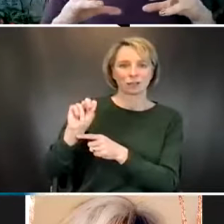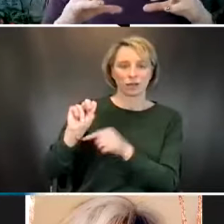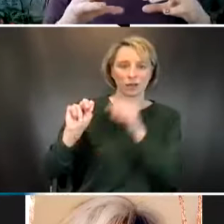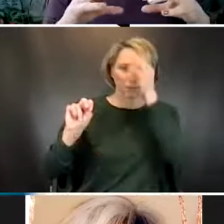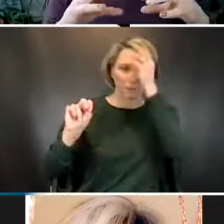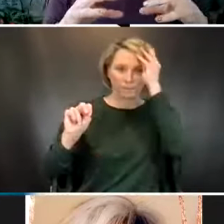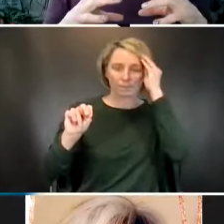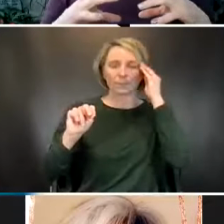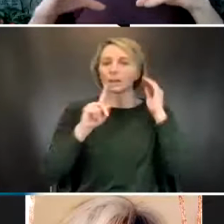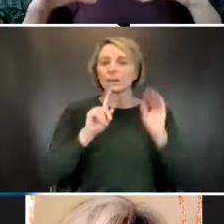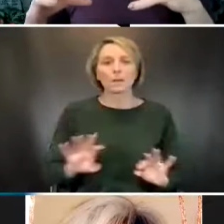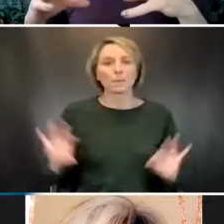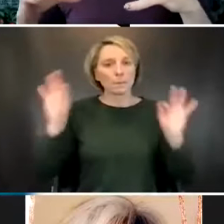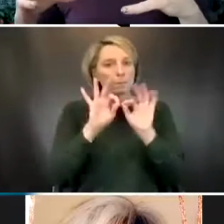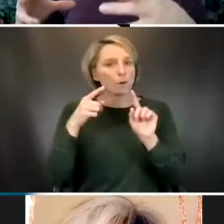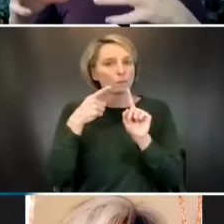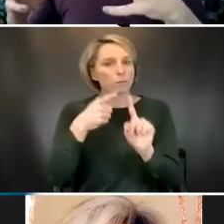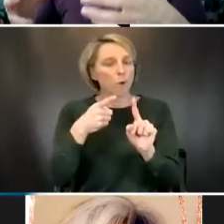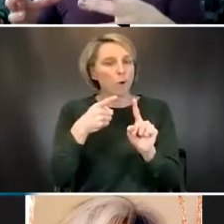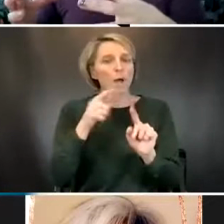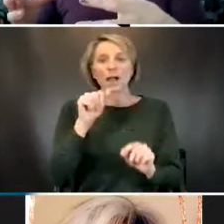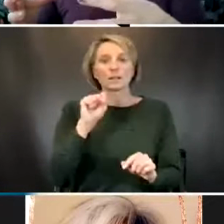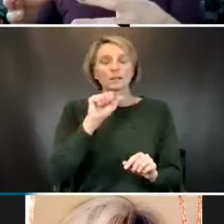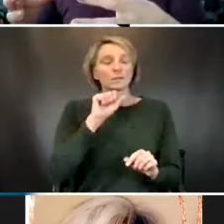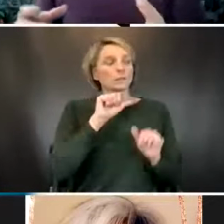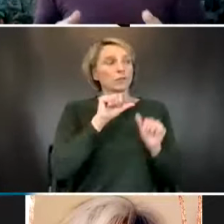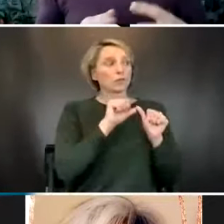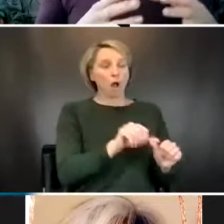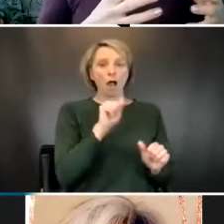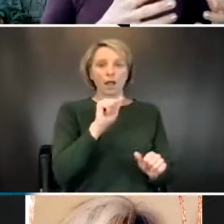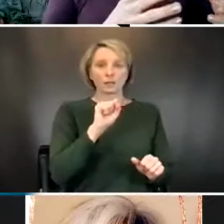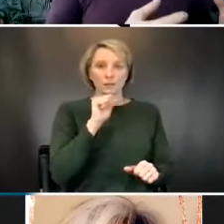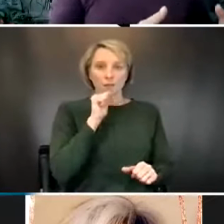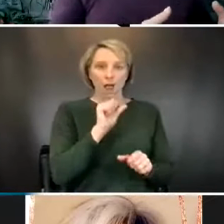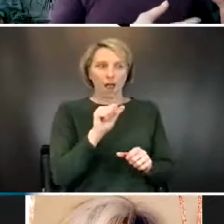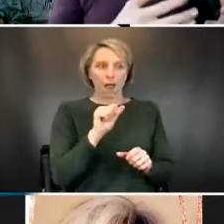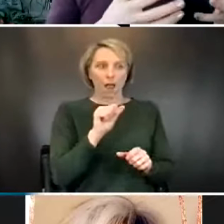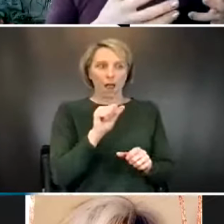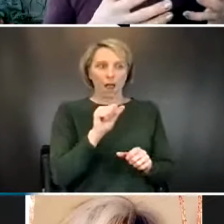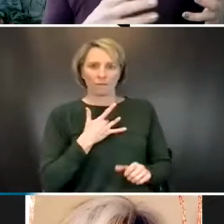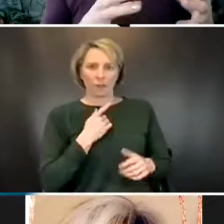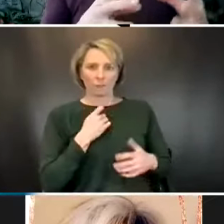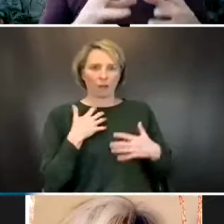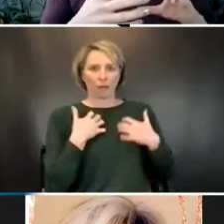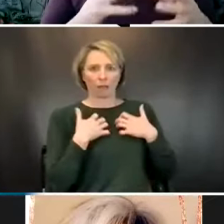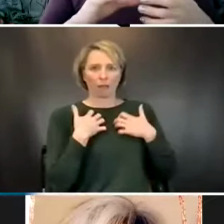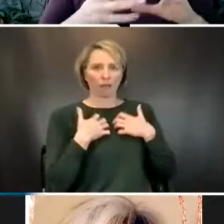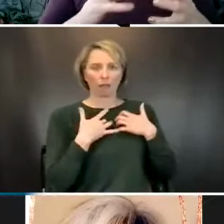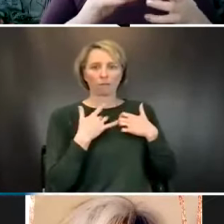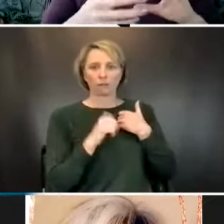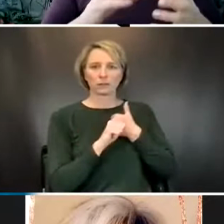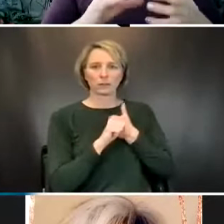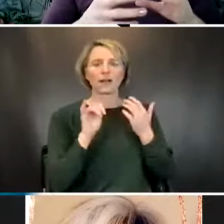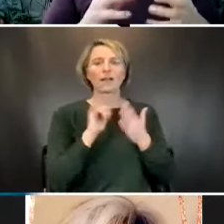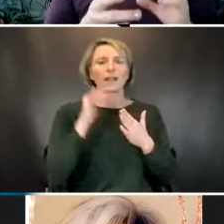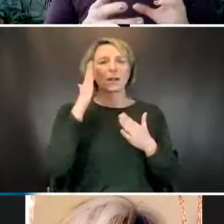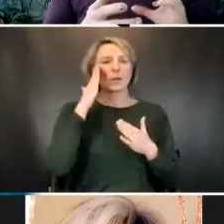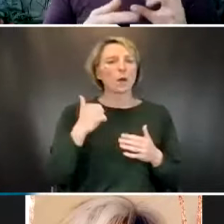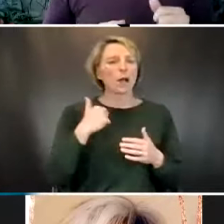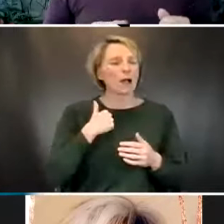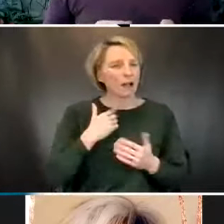that perceived sense of danger. So this is why maybe you want to watch what you're doing on